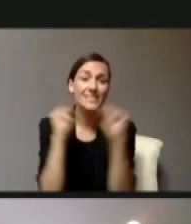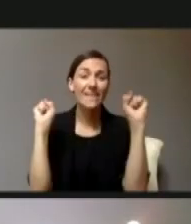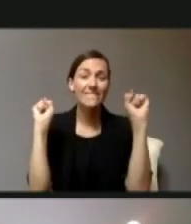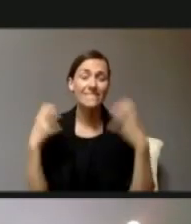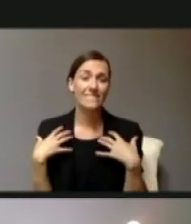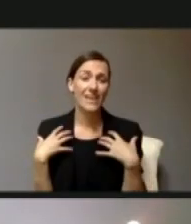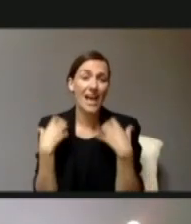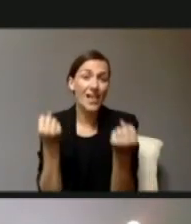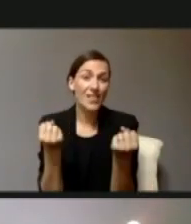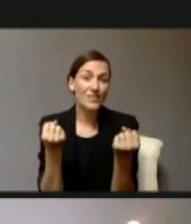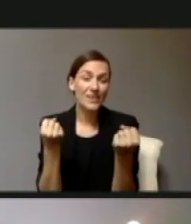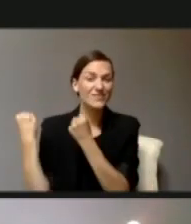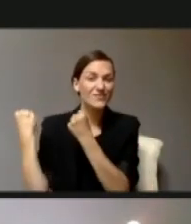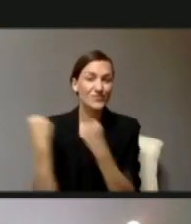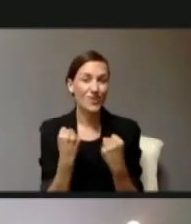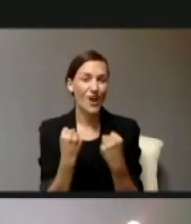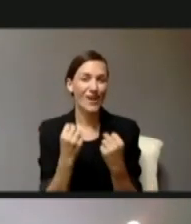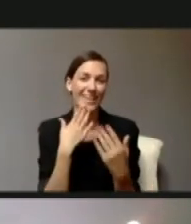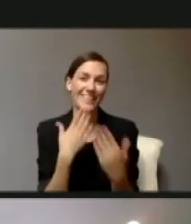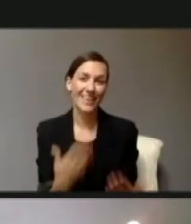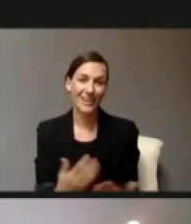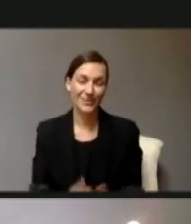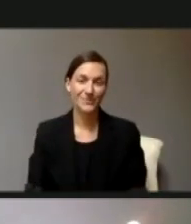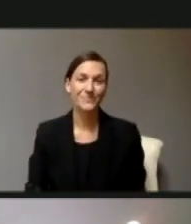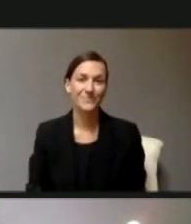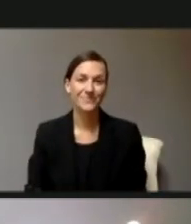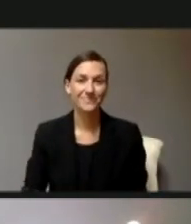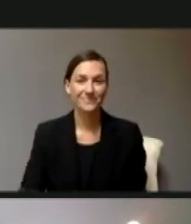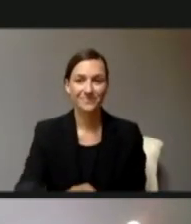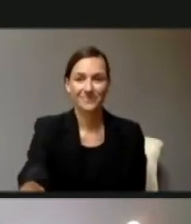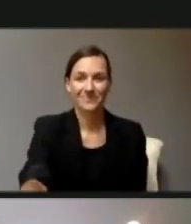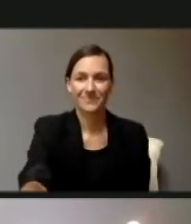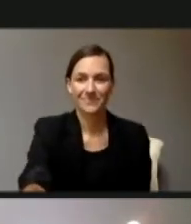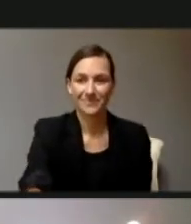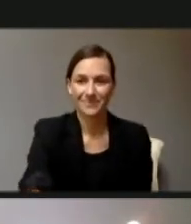healthy, stay strong. Thank you. Bye.